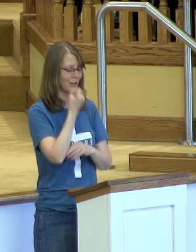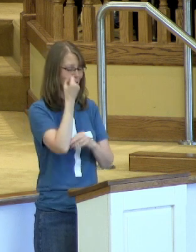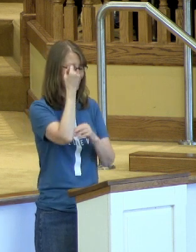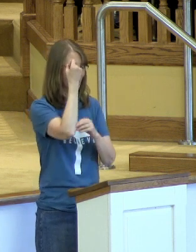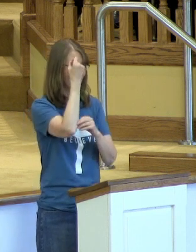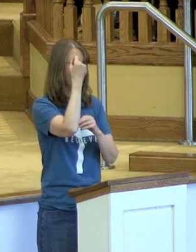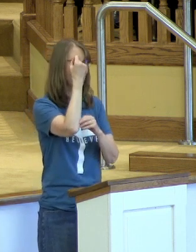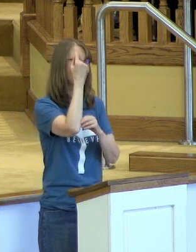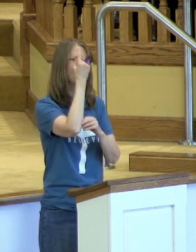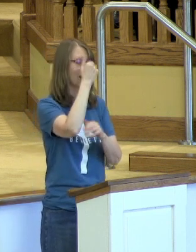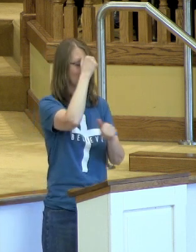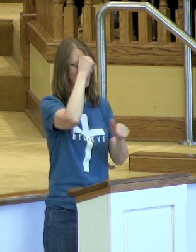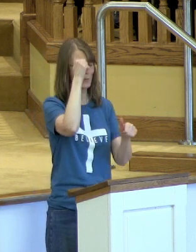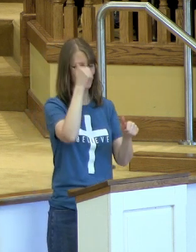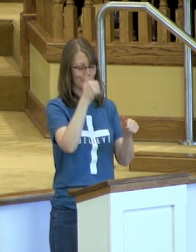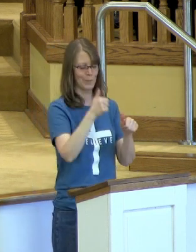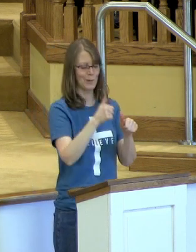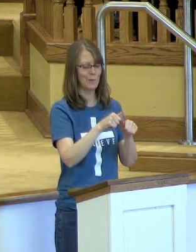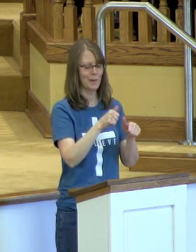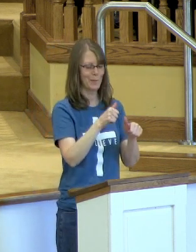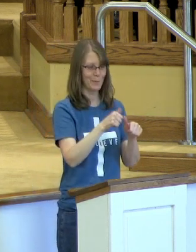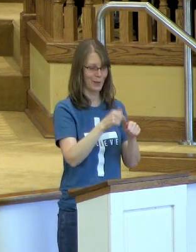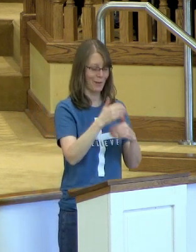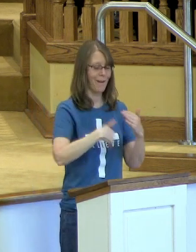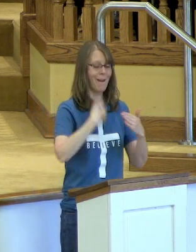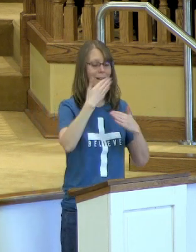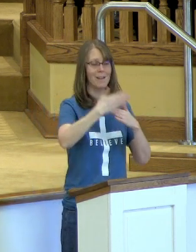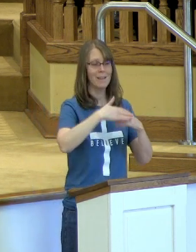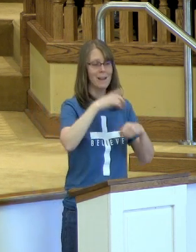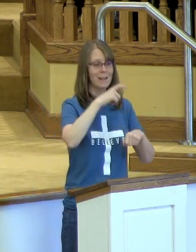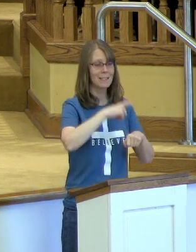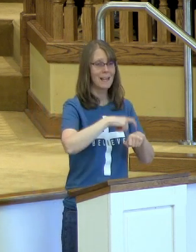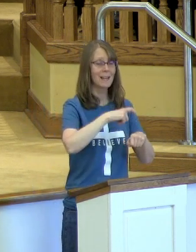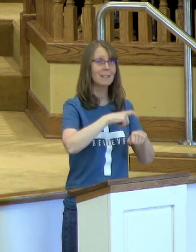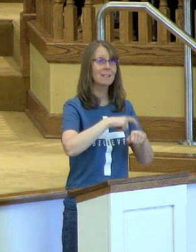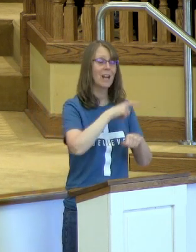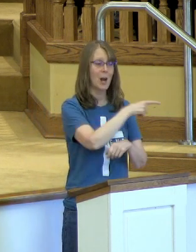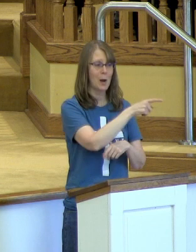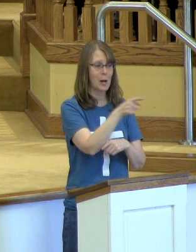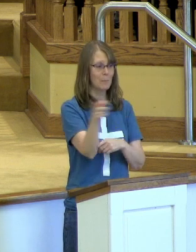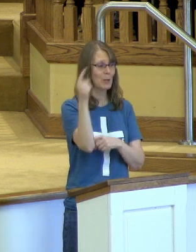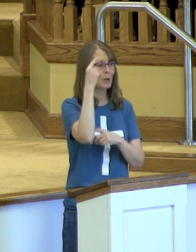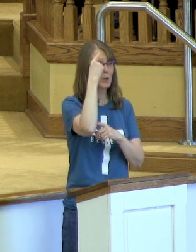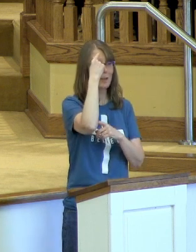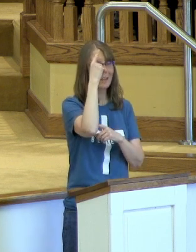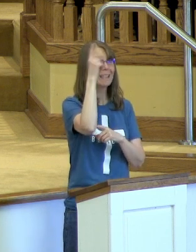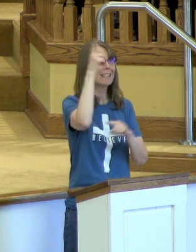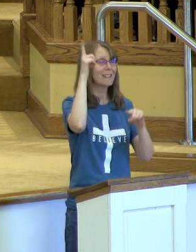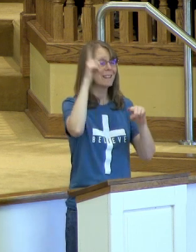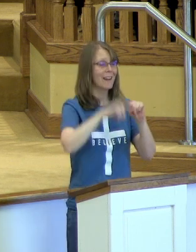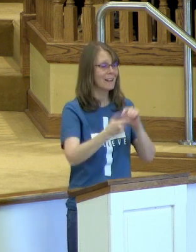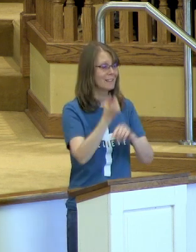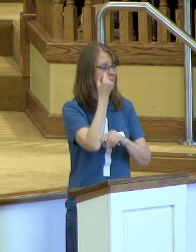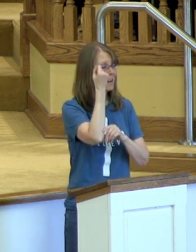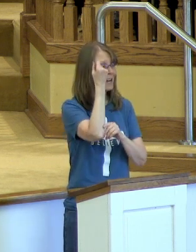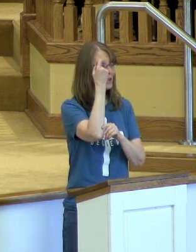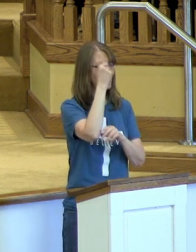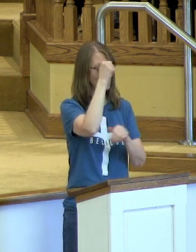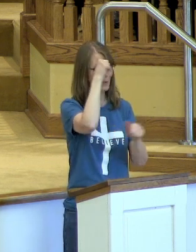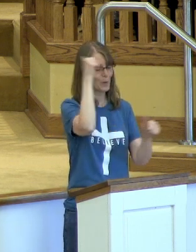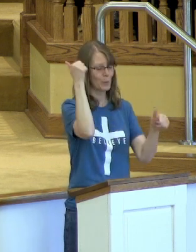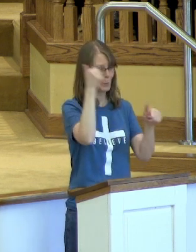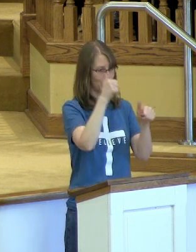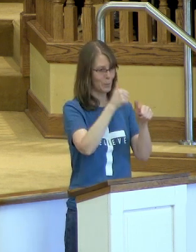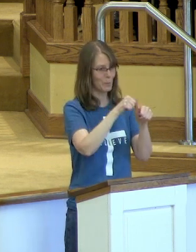understand, oh, the next time you don't think I understand, remember it